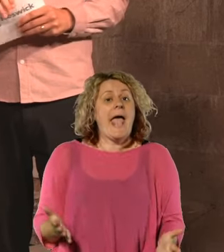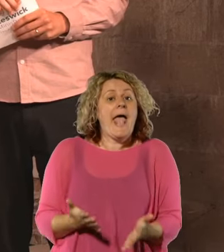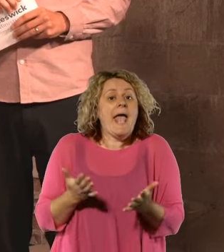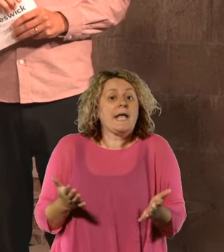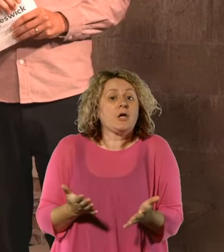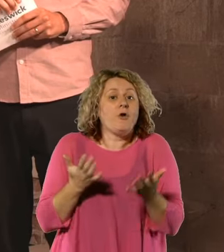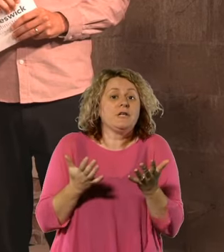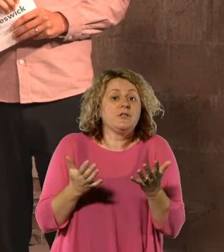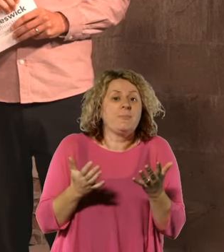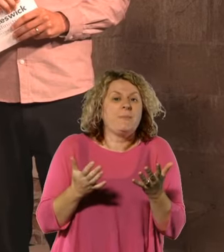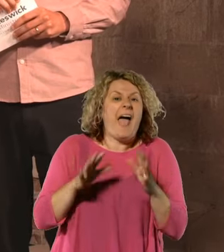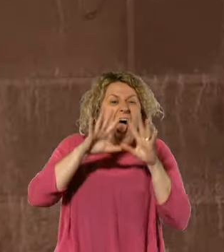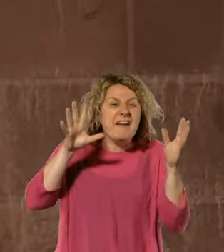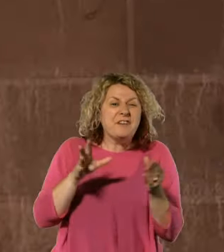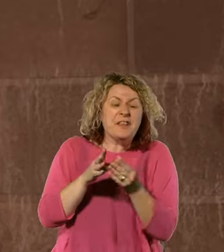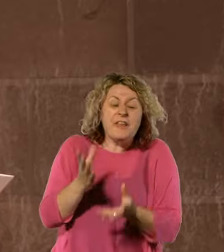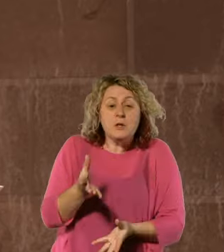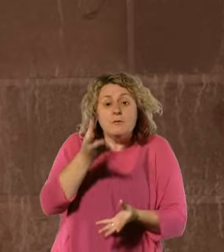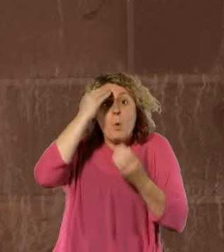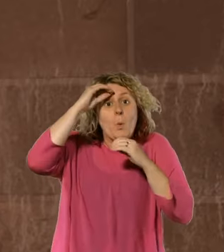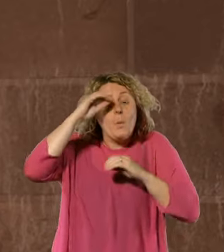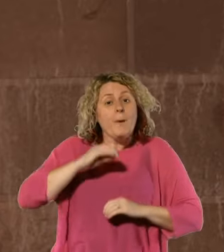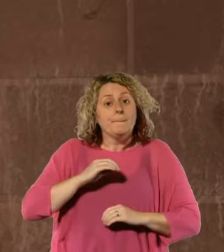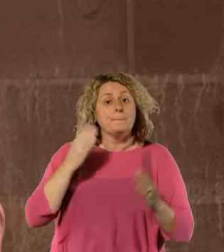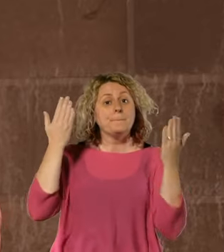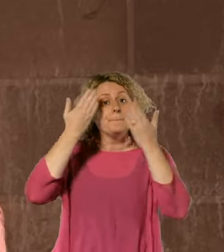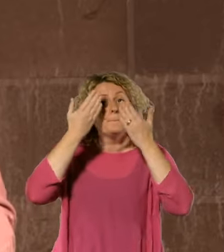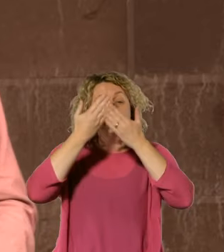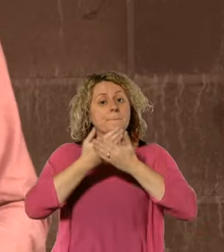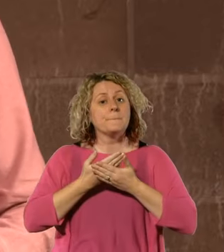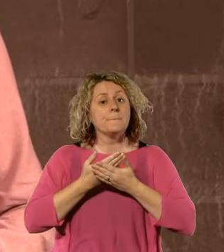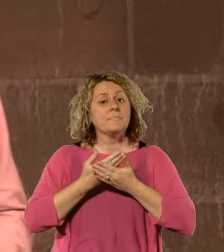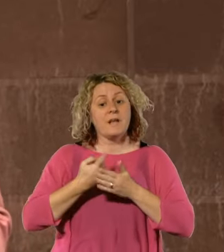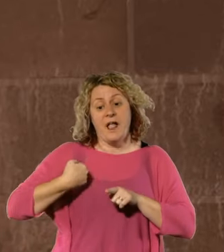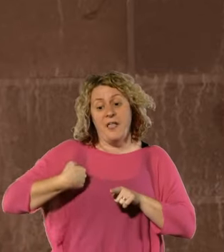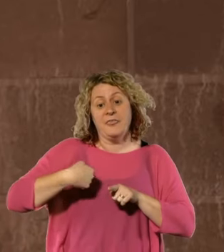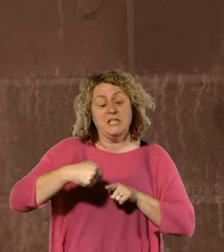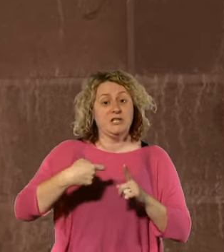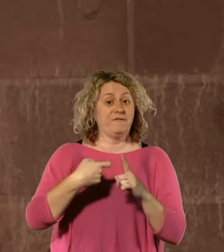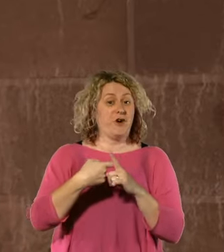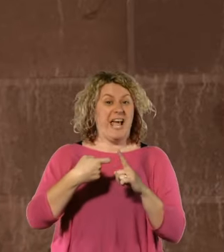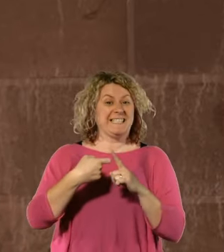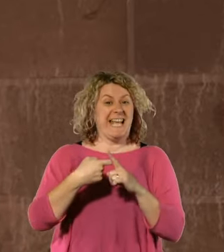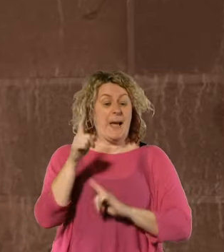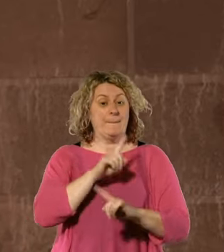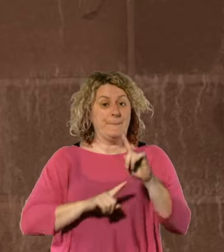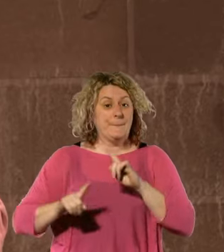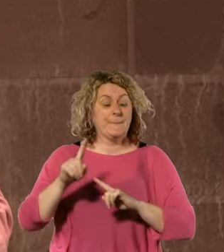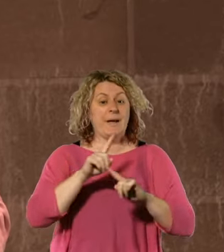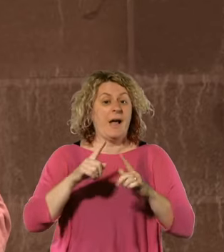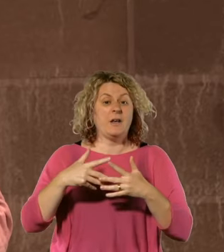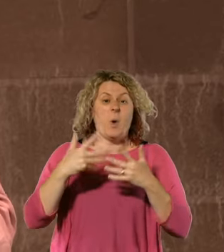you've heard this evening. As you know, this year for many of us, Keswick Ministries included, has been an unprecedented